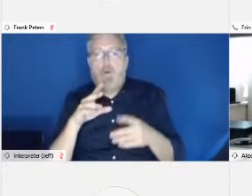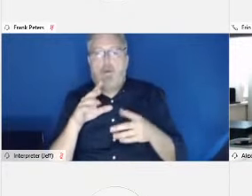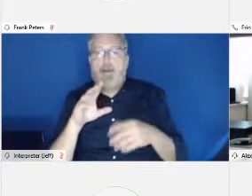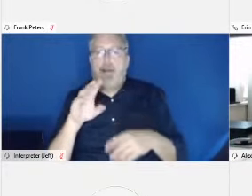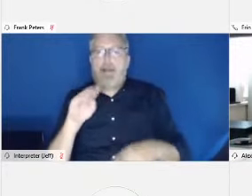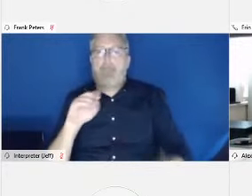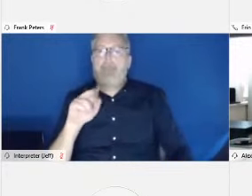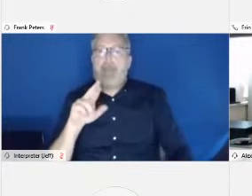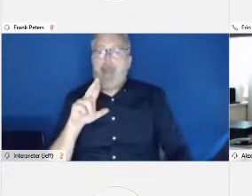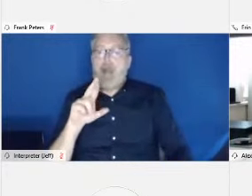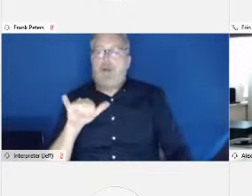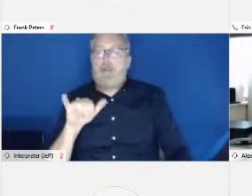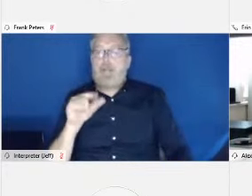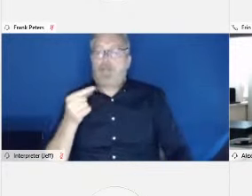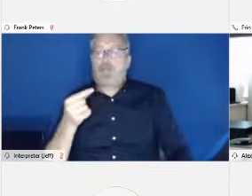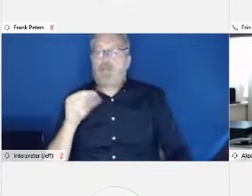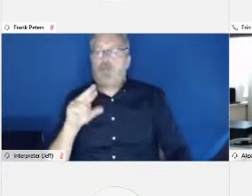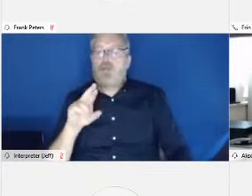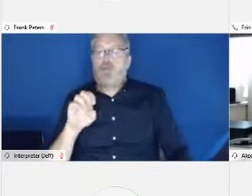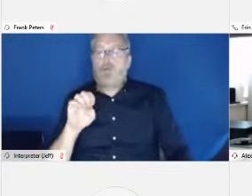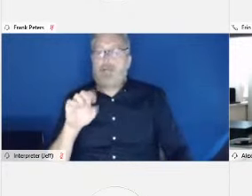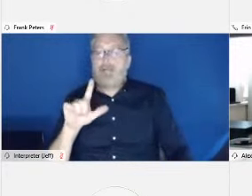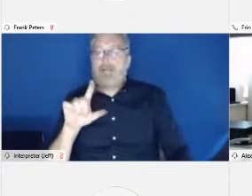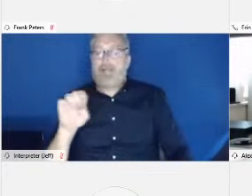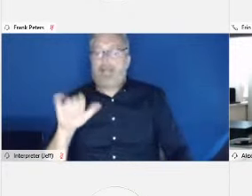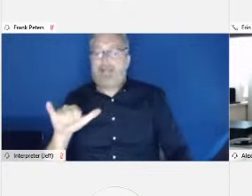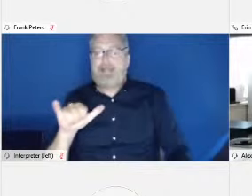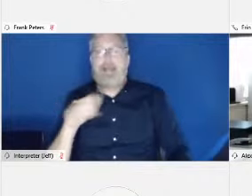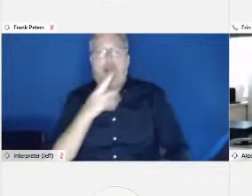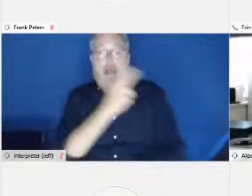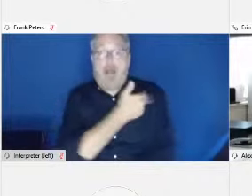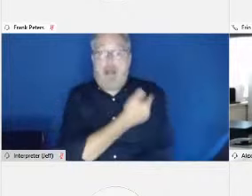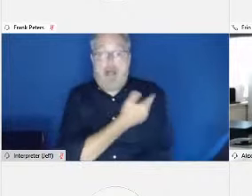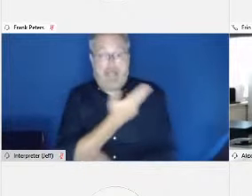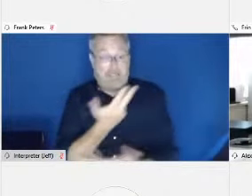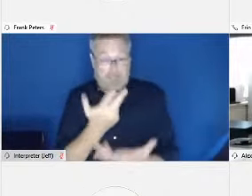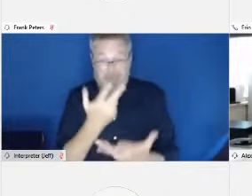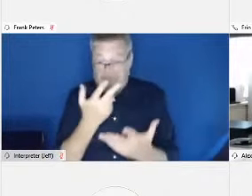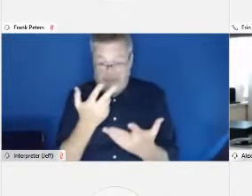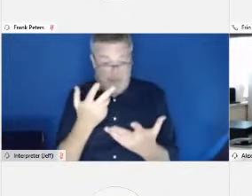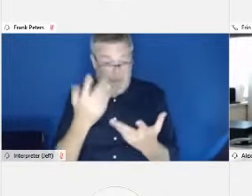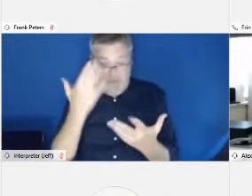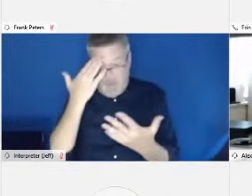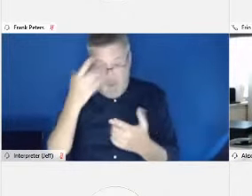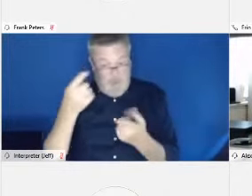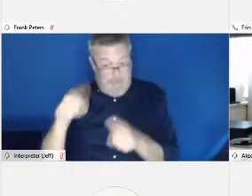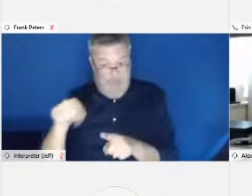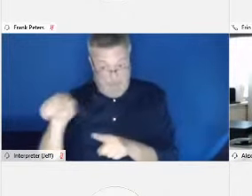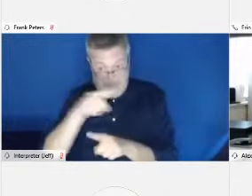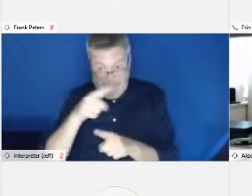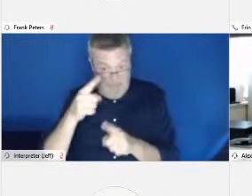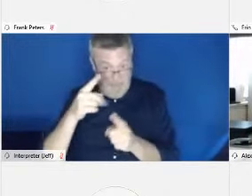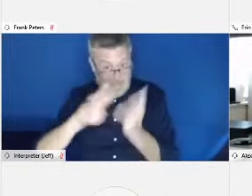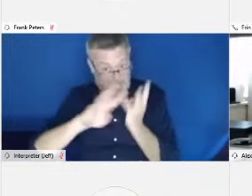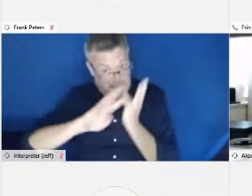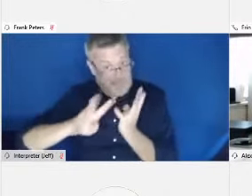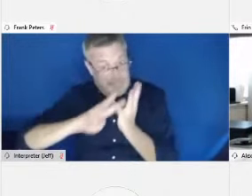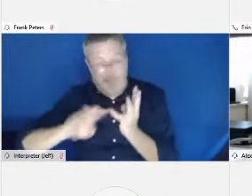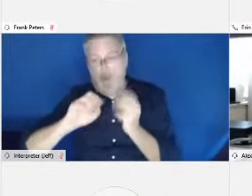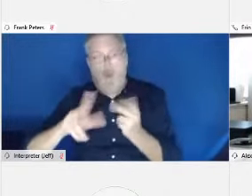of patients, or is it, since we mainly have healthy college students, are those testing positive not getting sick enough